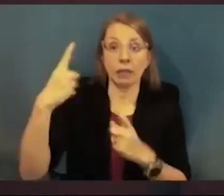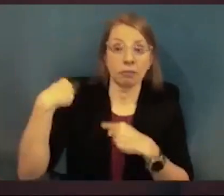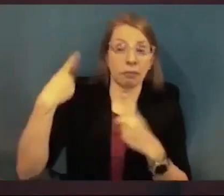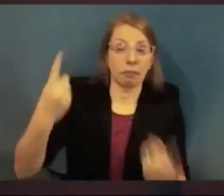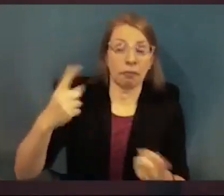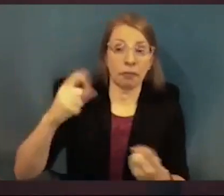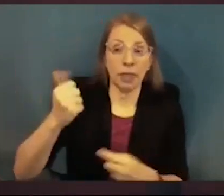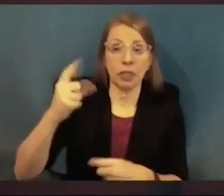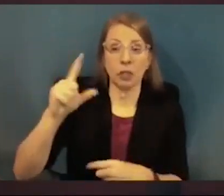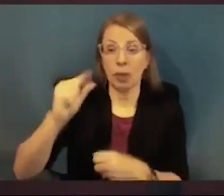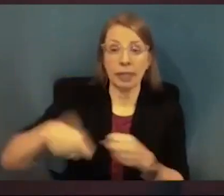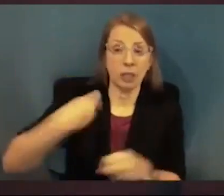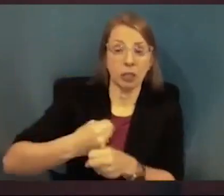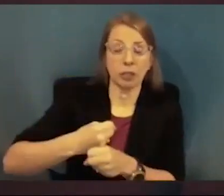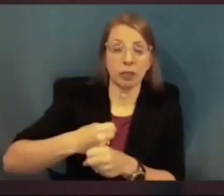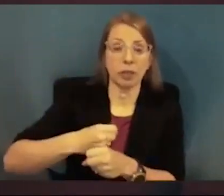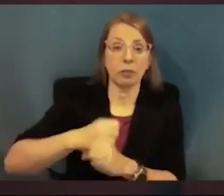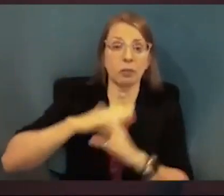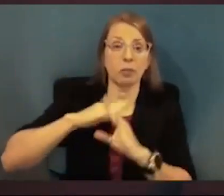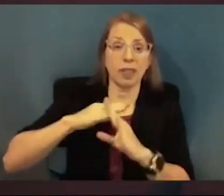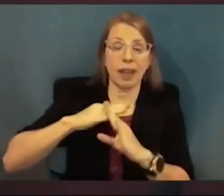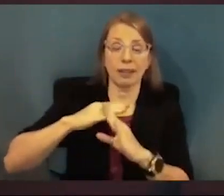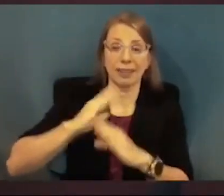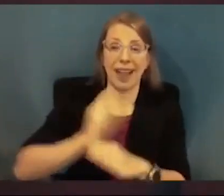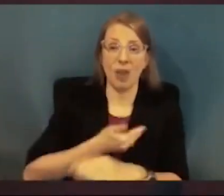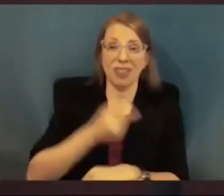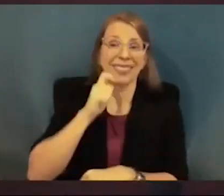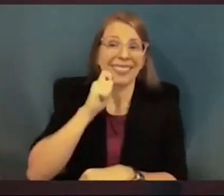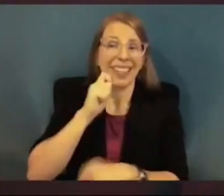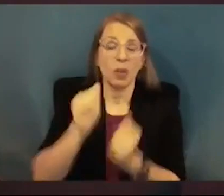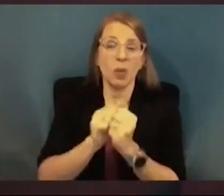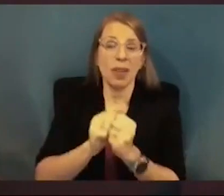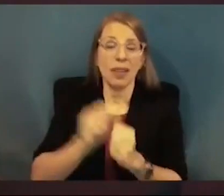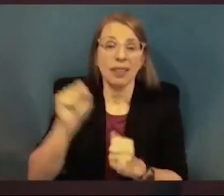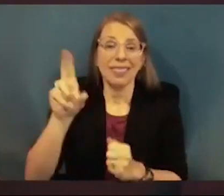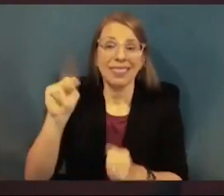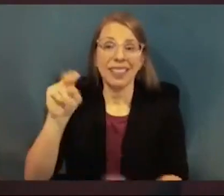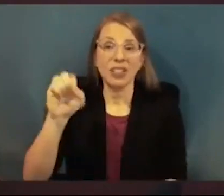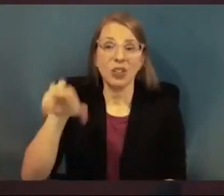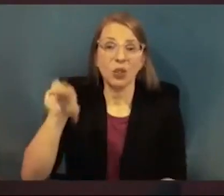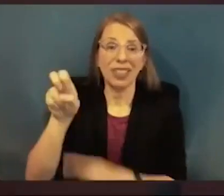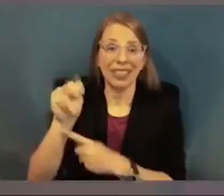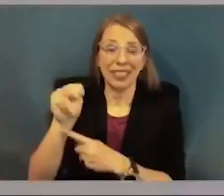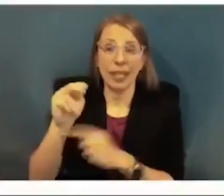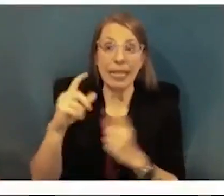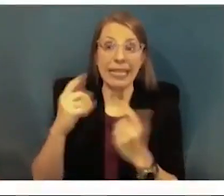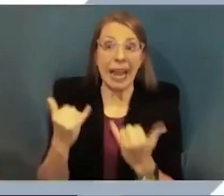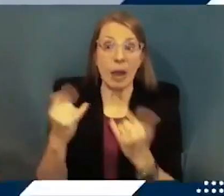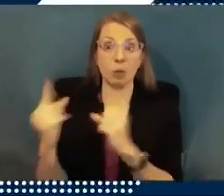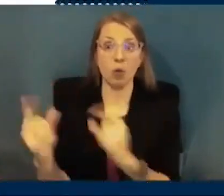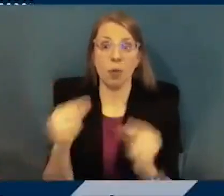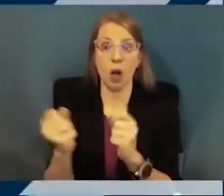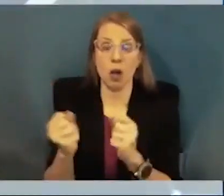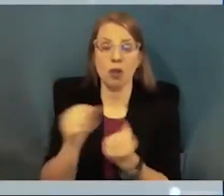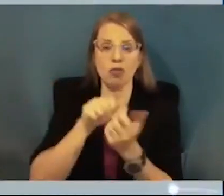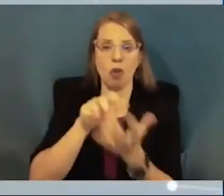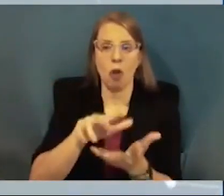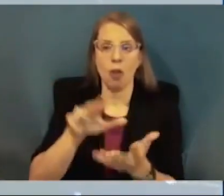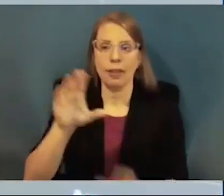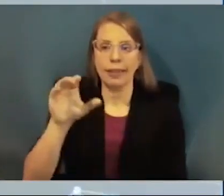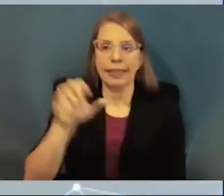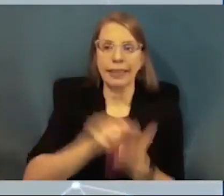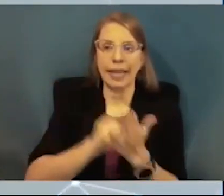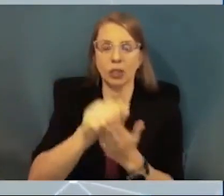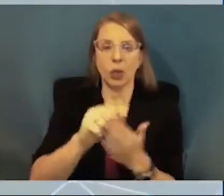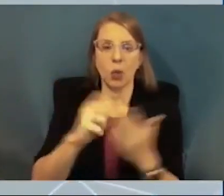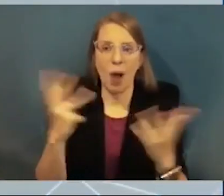our skin with sunscreen. Now there's some rumor out there that sunscreens cause cancer. So get this. So an independent